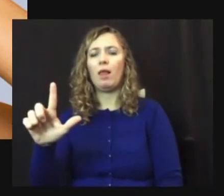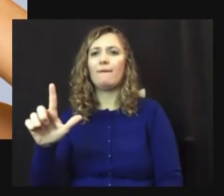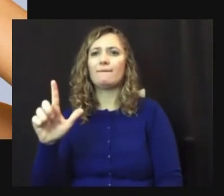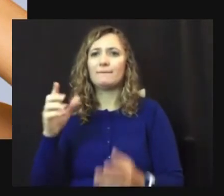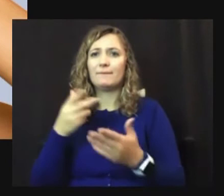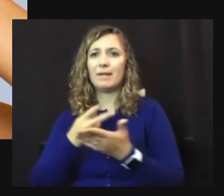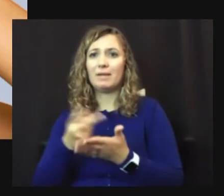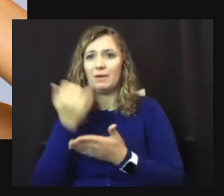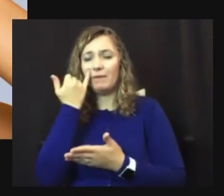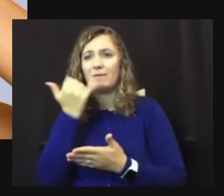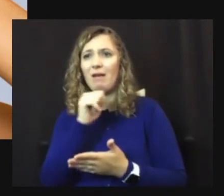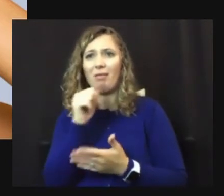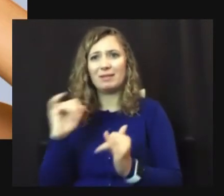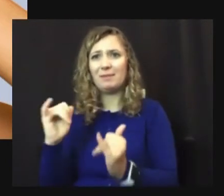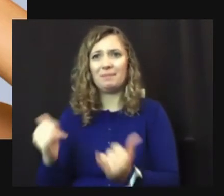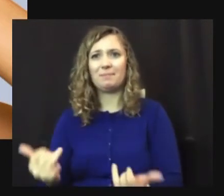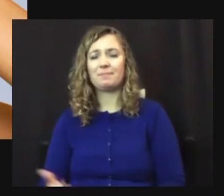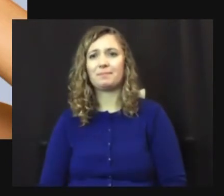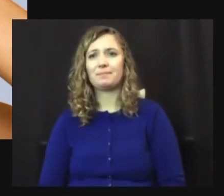You wouldn't